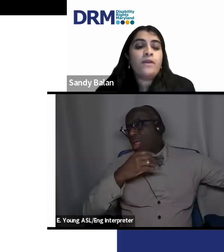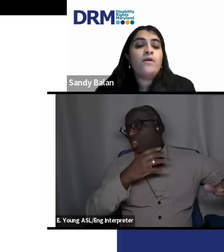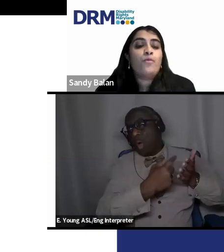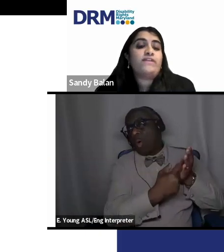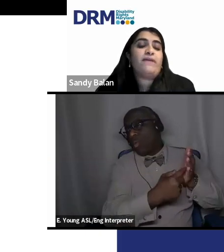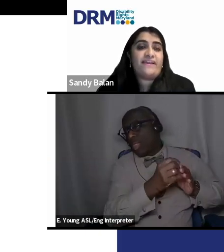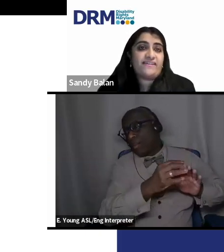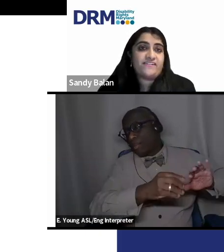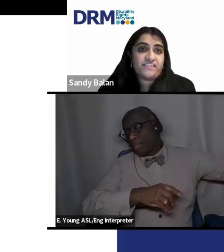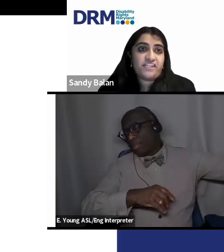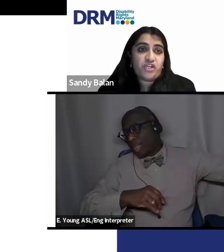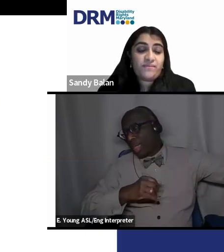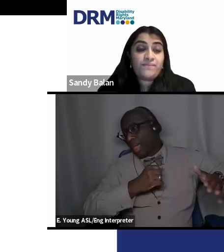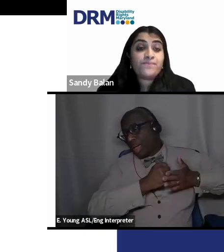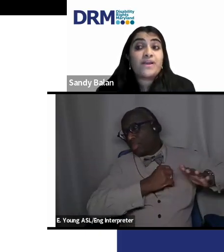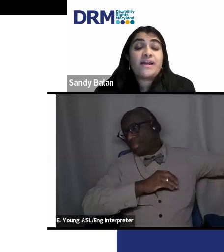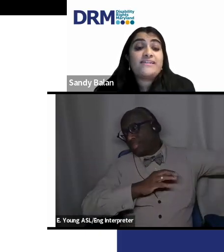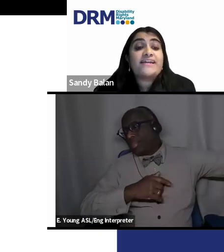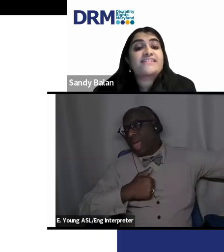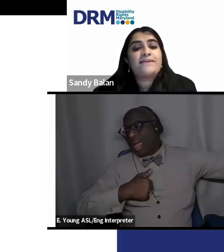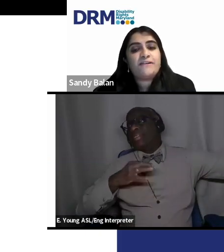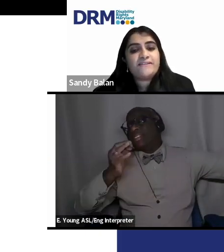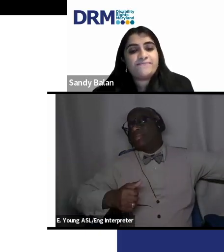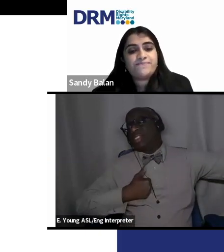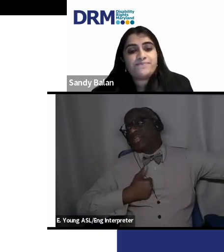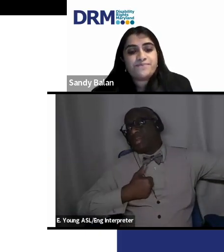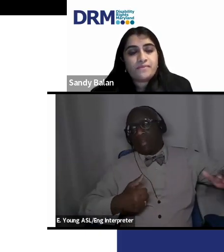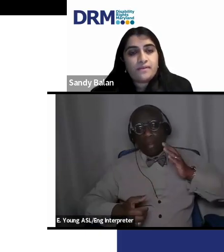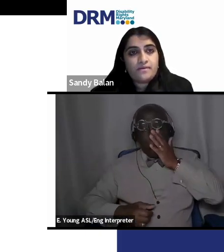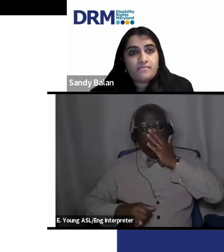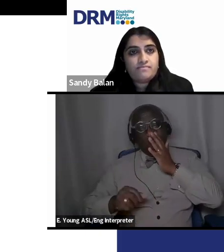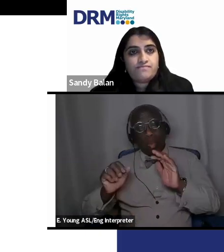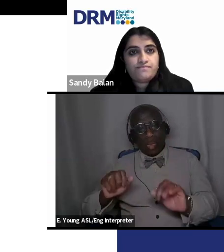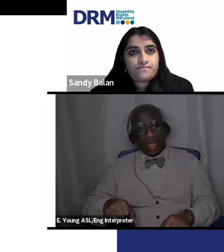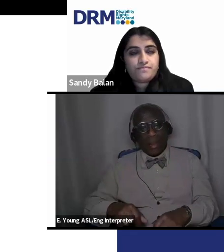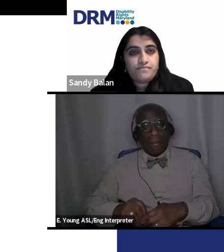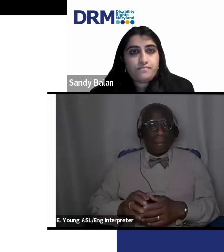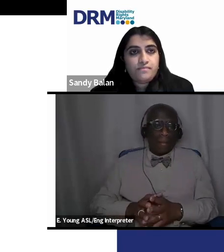help them with making the decision. Next slide, please.